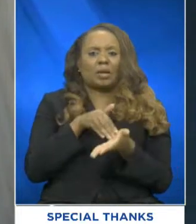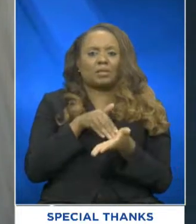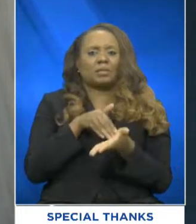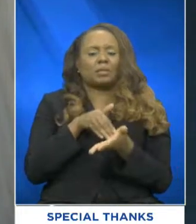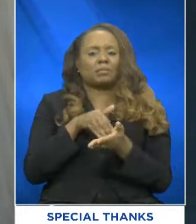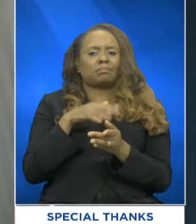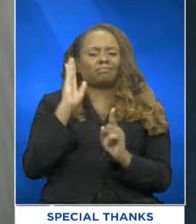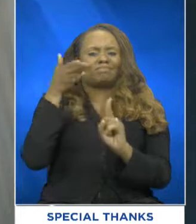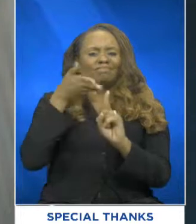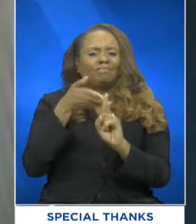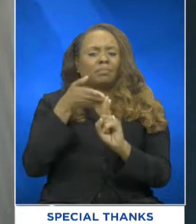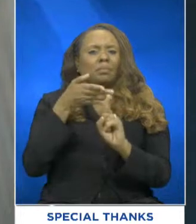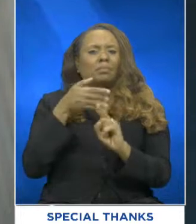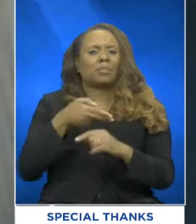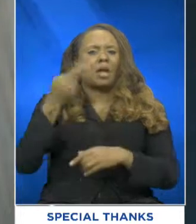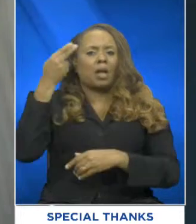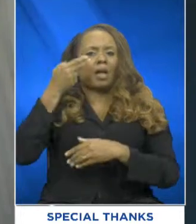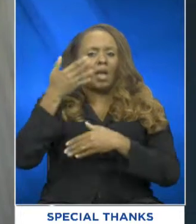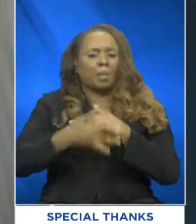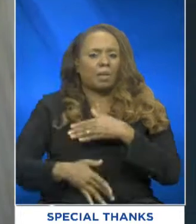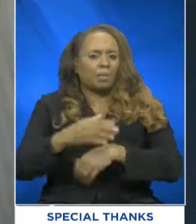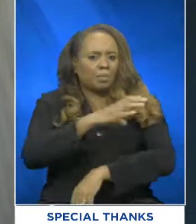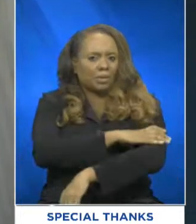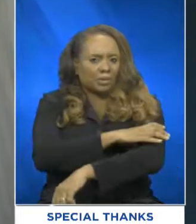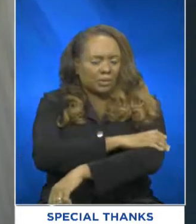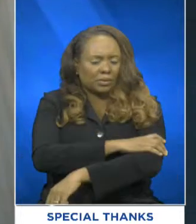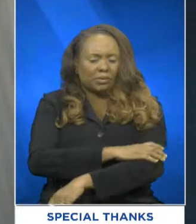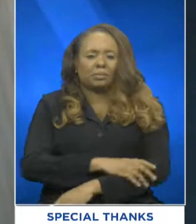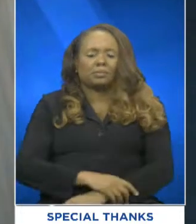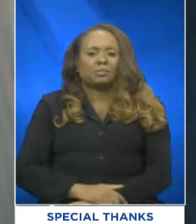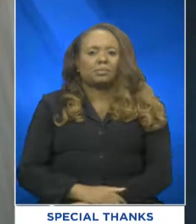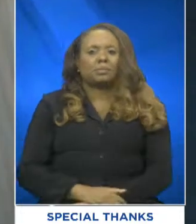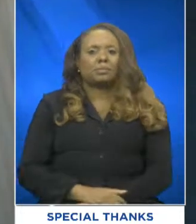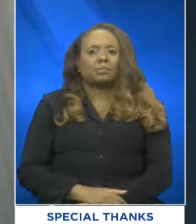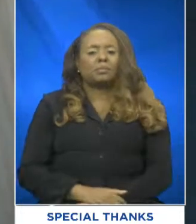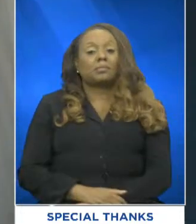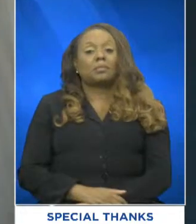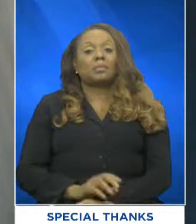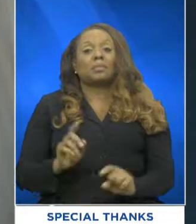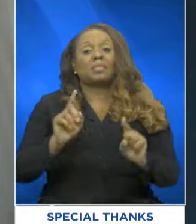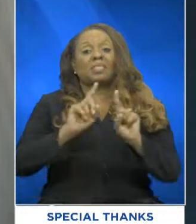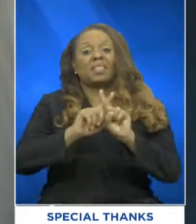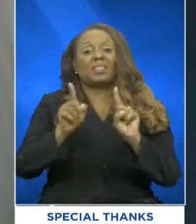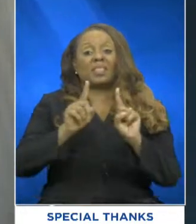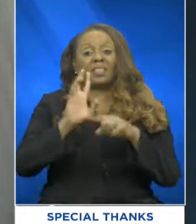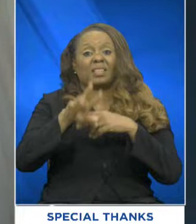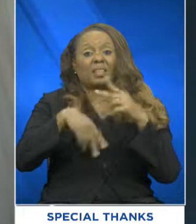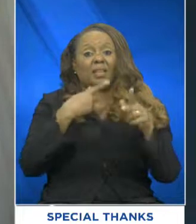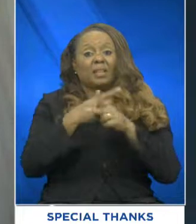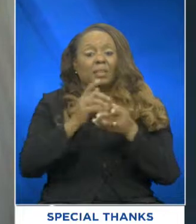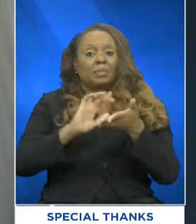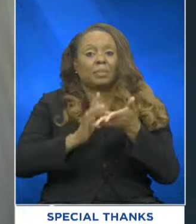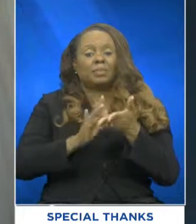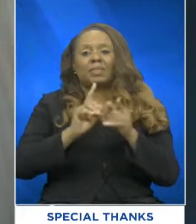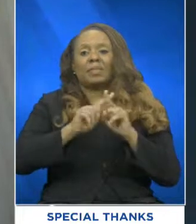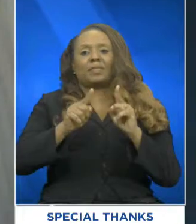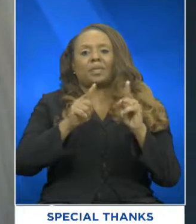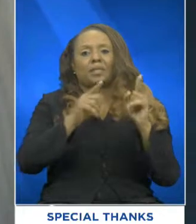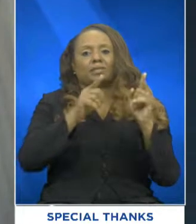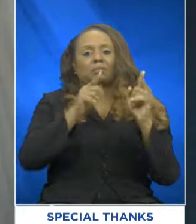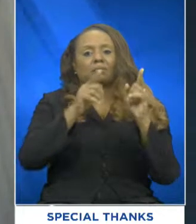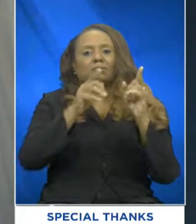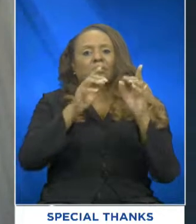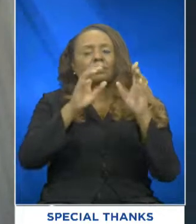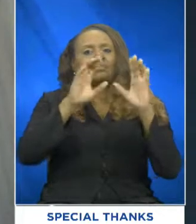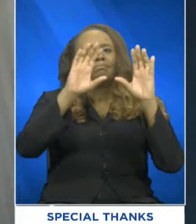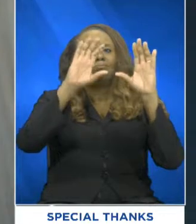you that essentially there are different classes of medication, and different classes of medication act